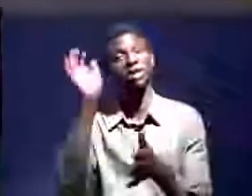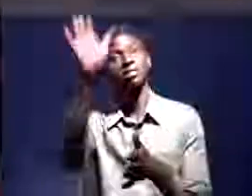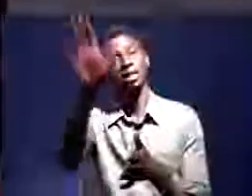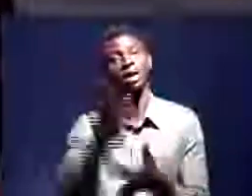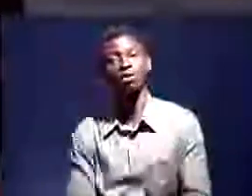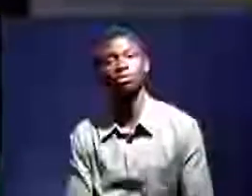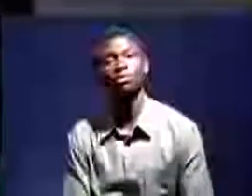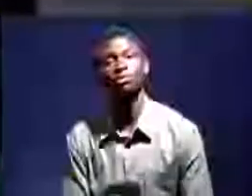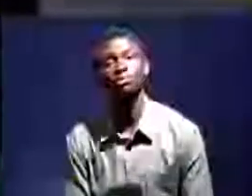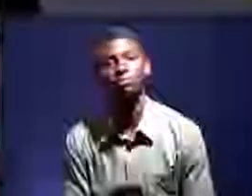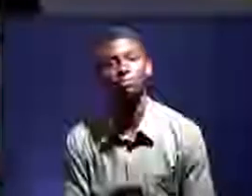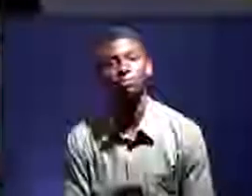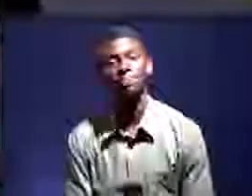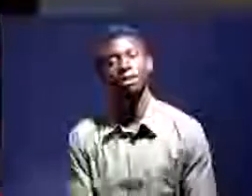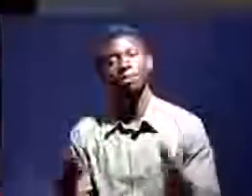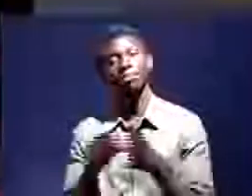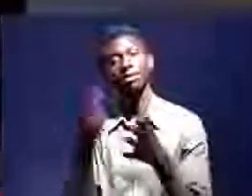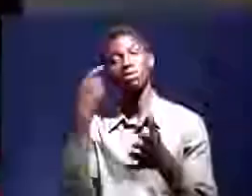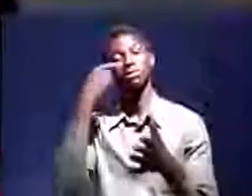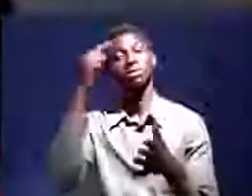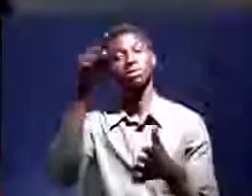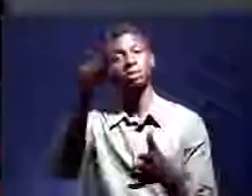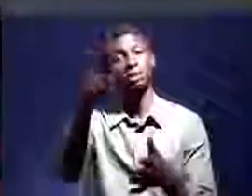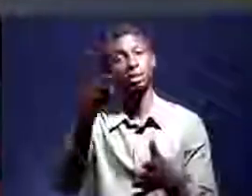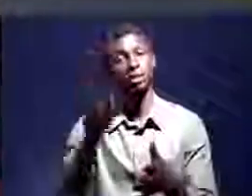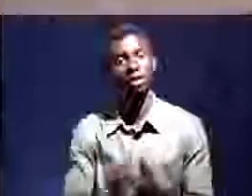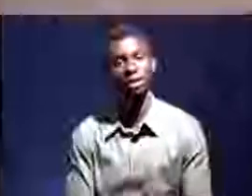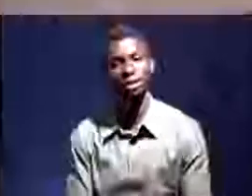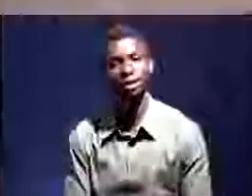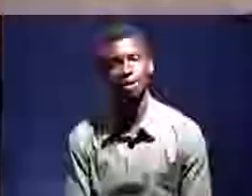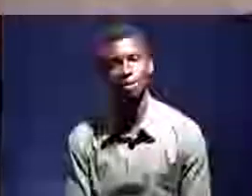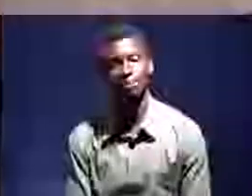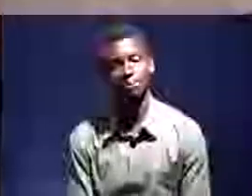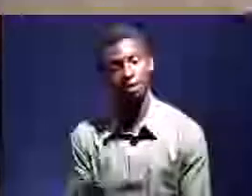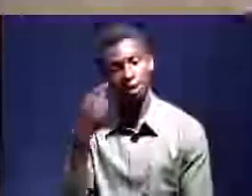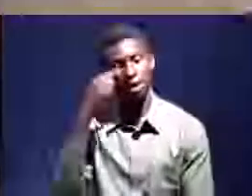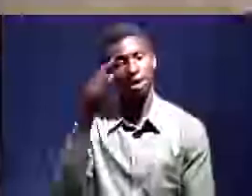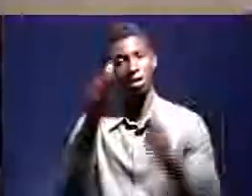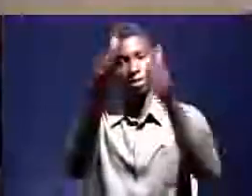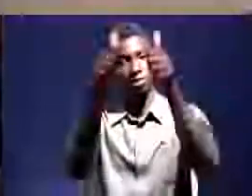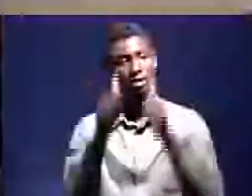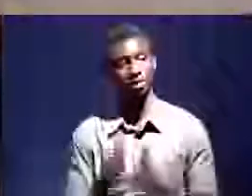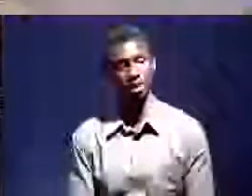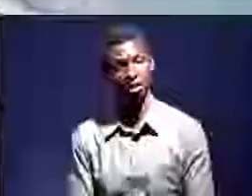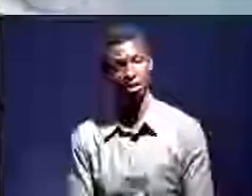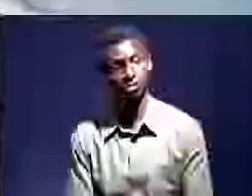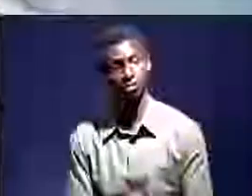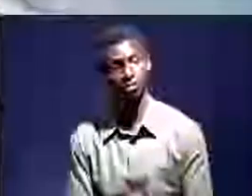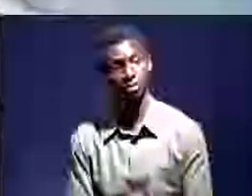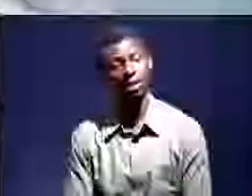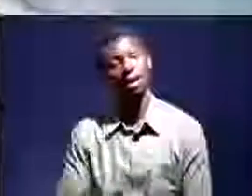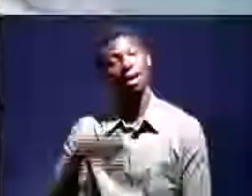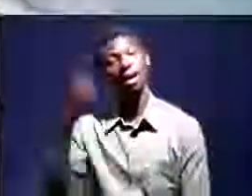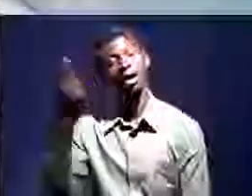and he saw an advertisement that would pay very good money.